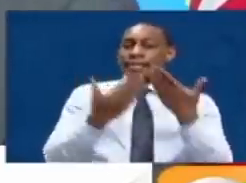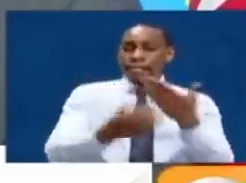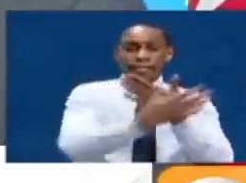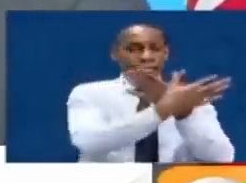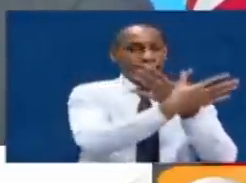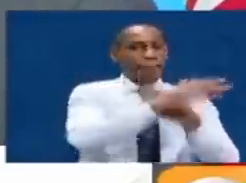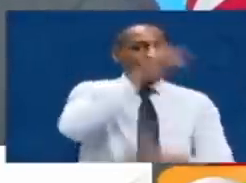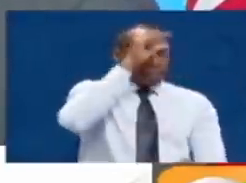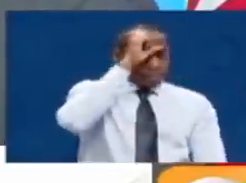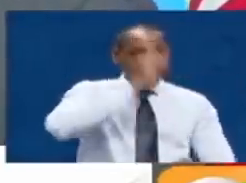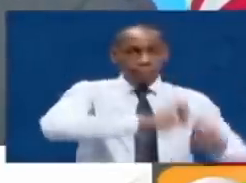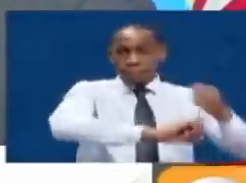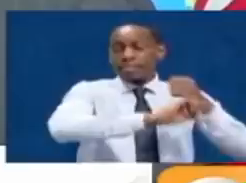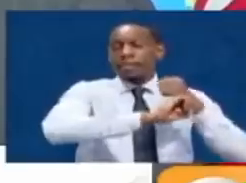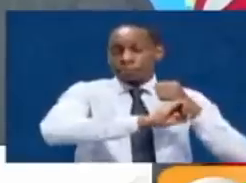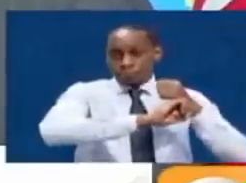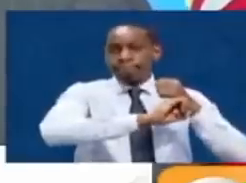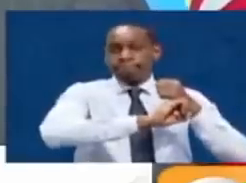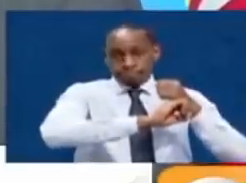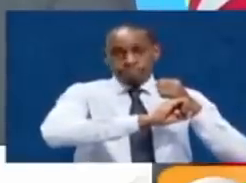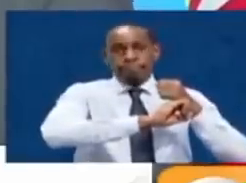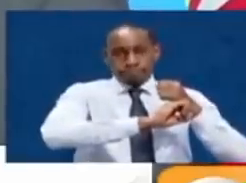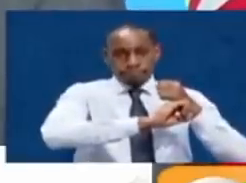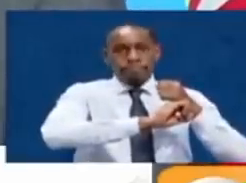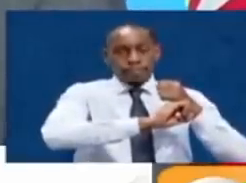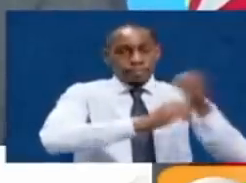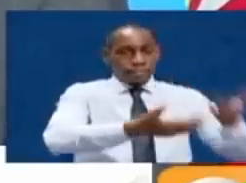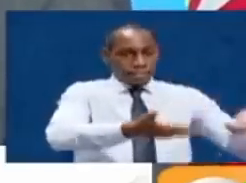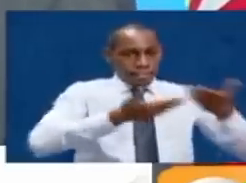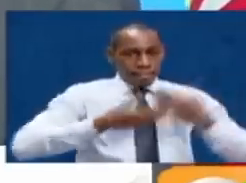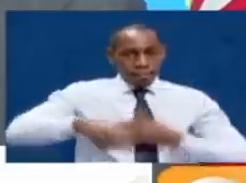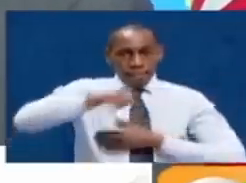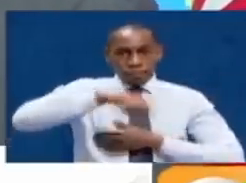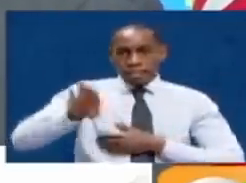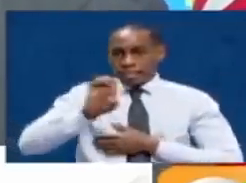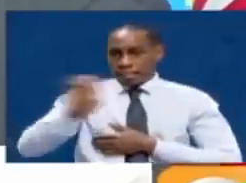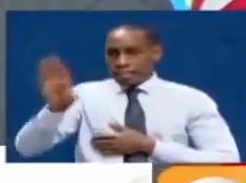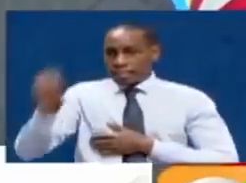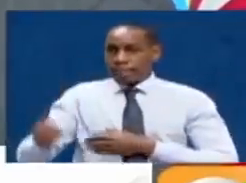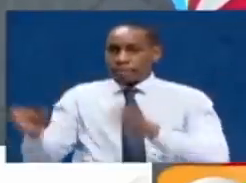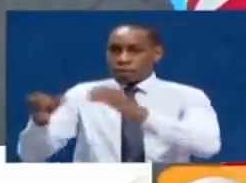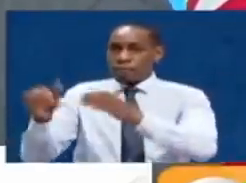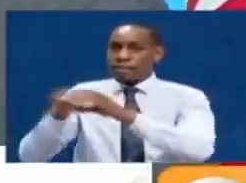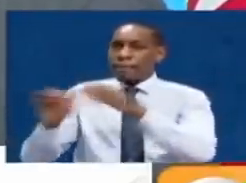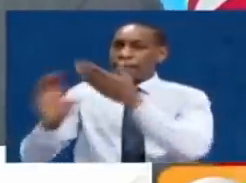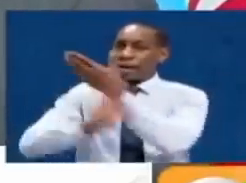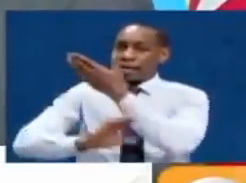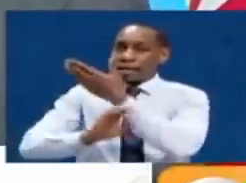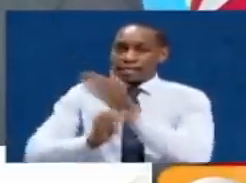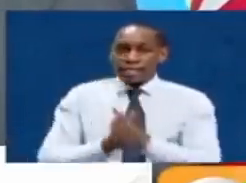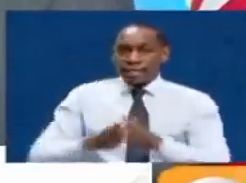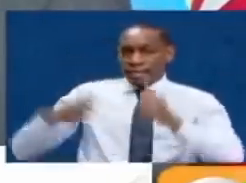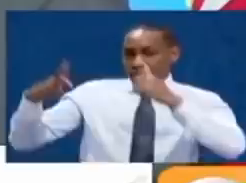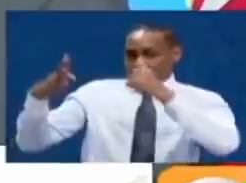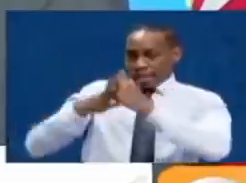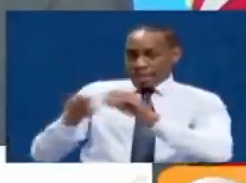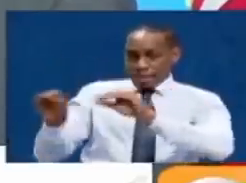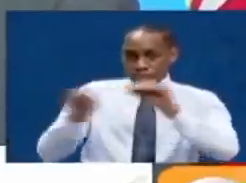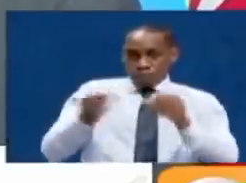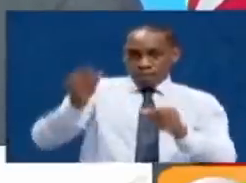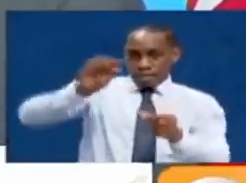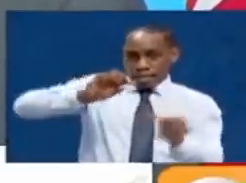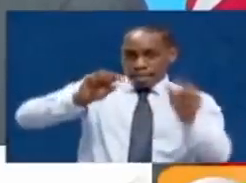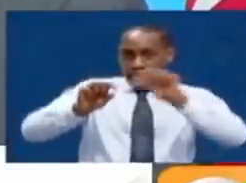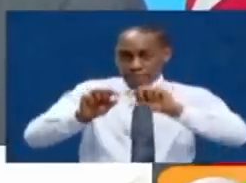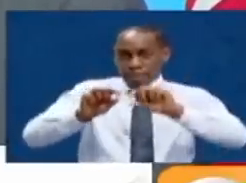German government for the support of giving us, as East African Community member states, 9 mobile